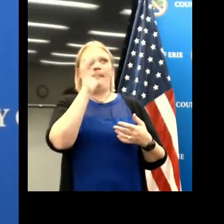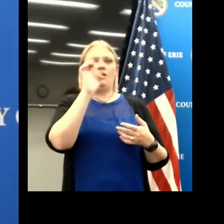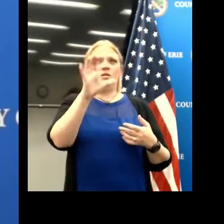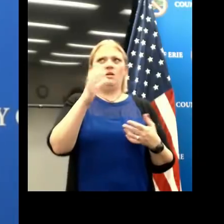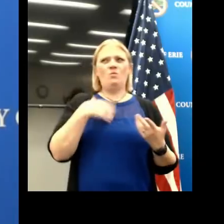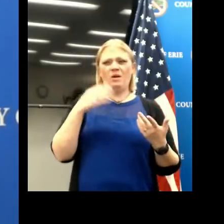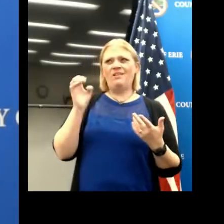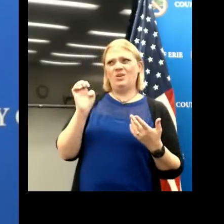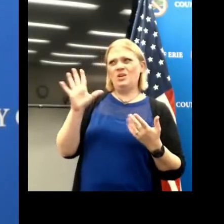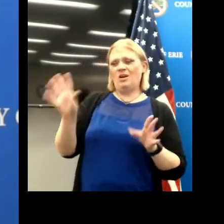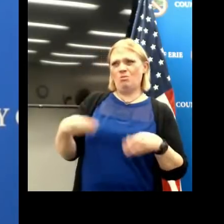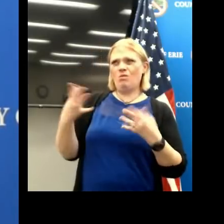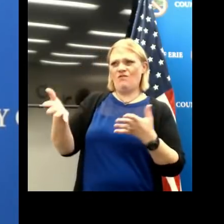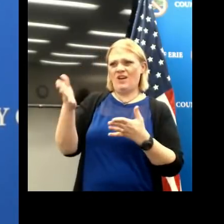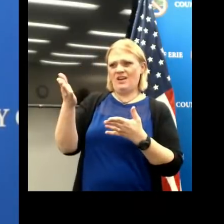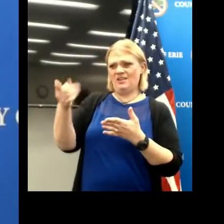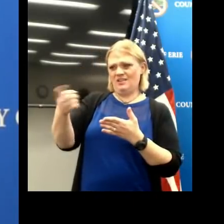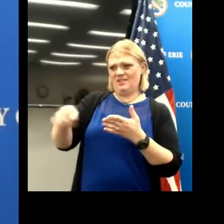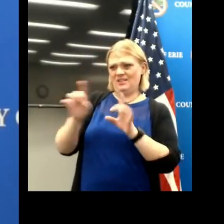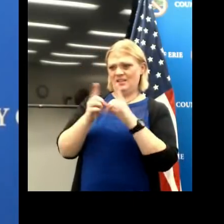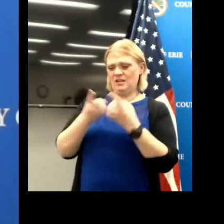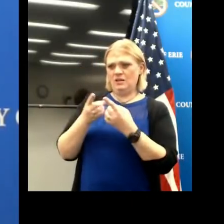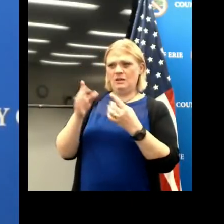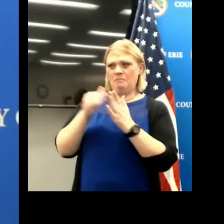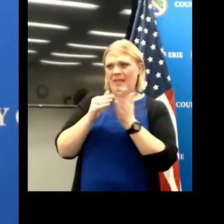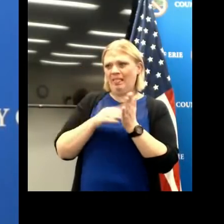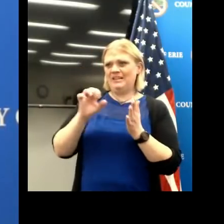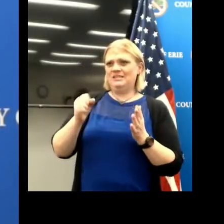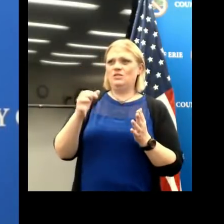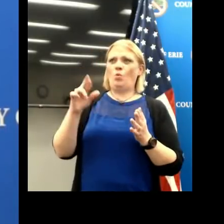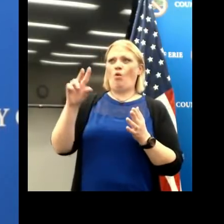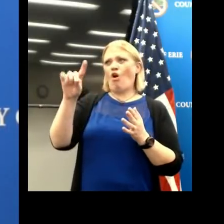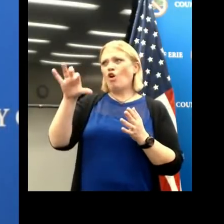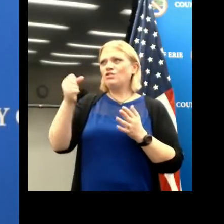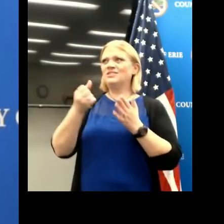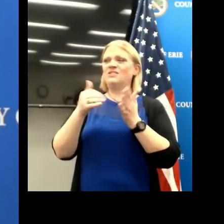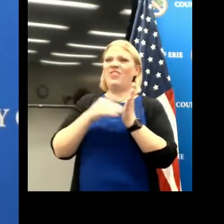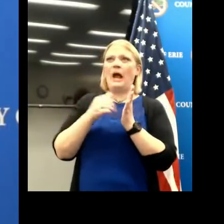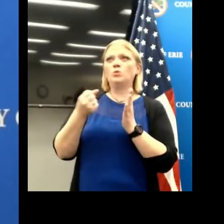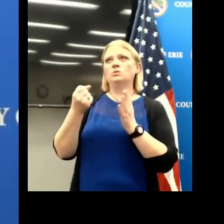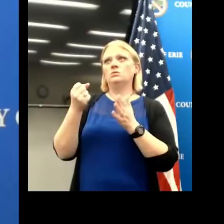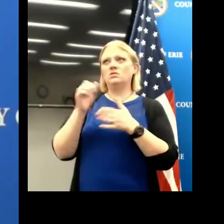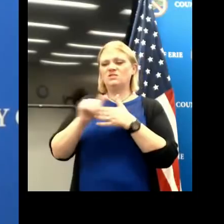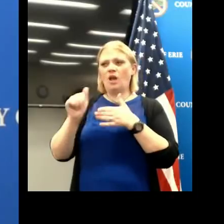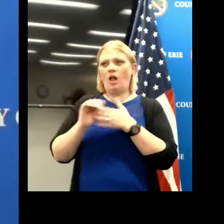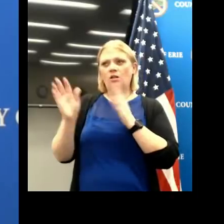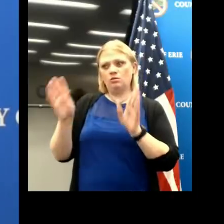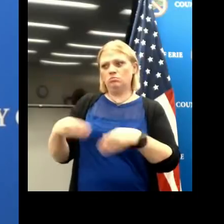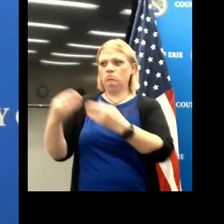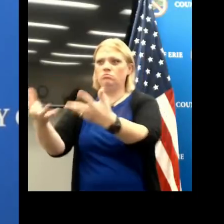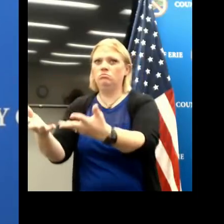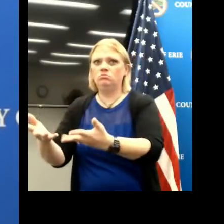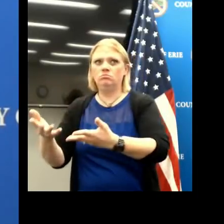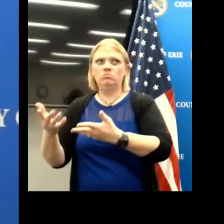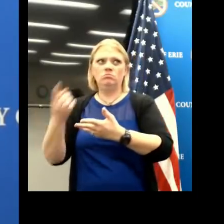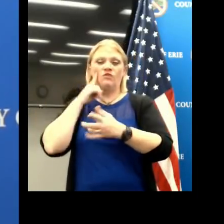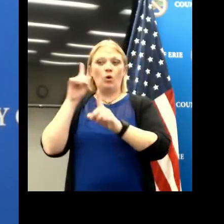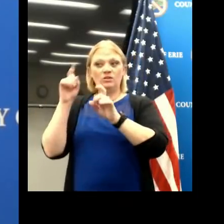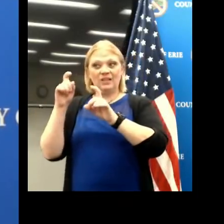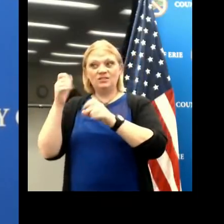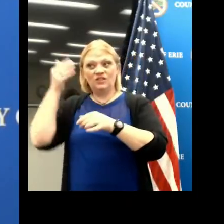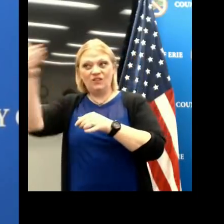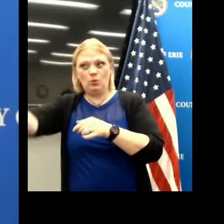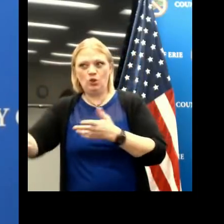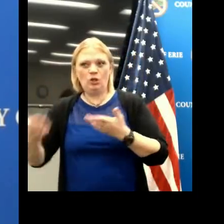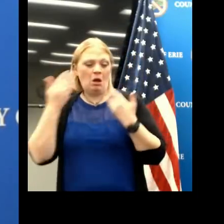County provided some of these districts millions and hundreds of thousands of dollars to assist them, potentially for costs associated with testing in the future. I